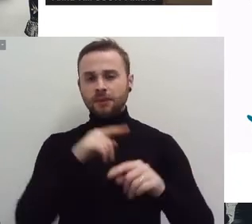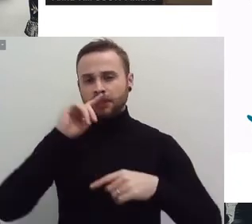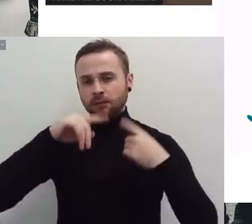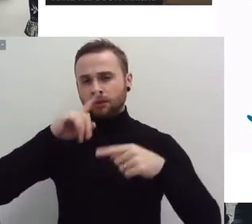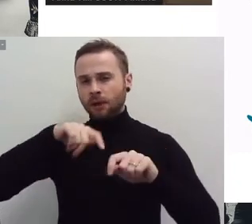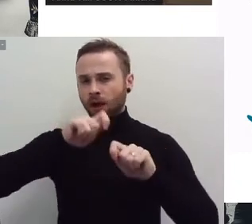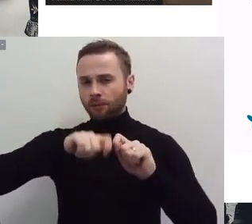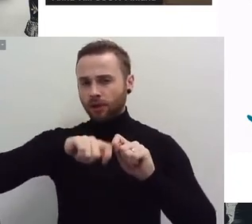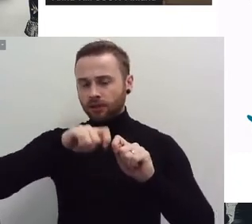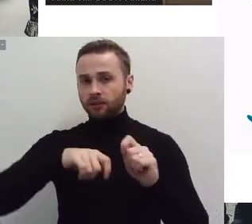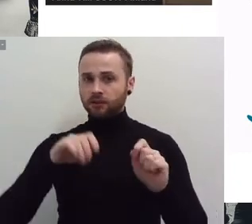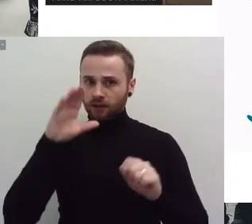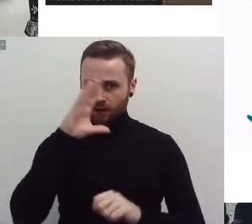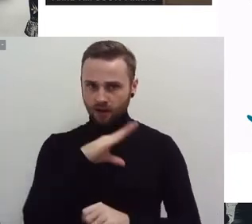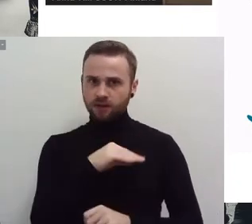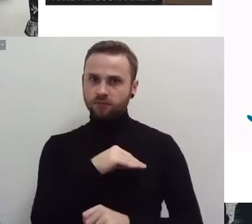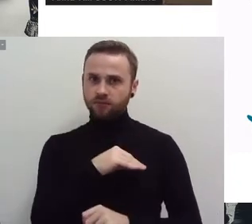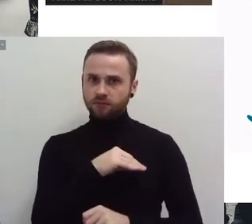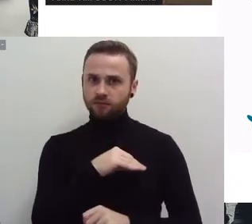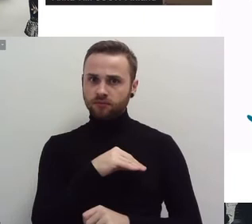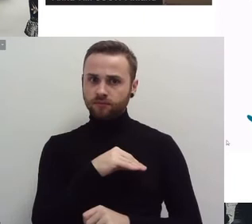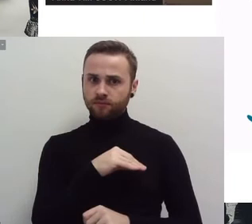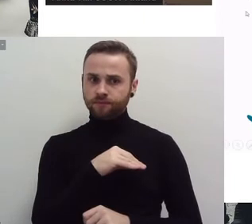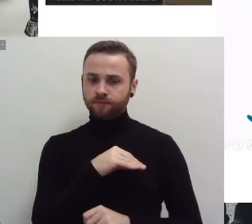her biological family.